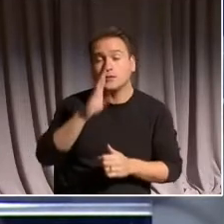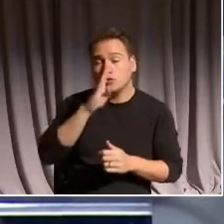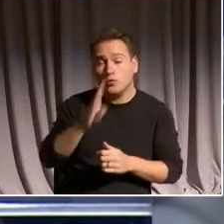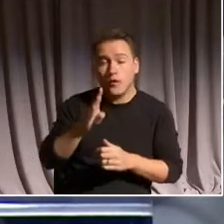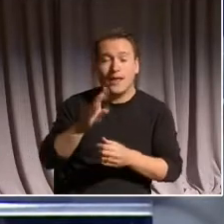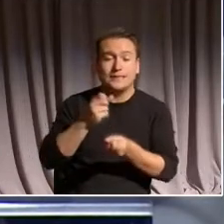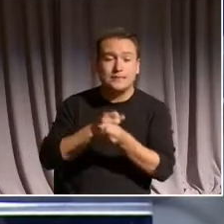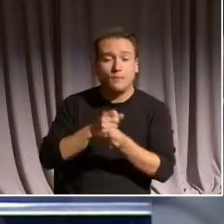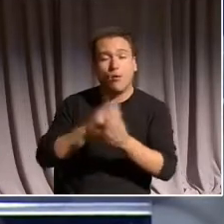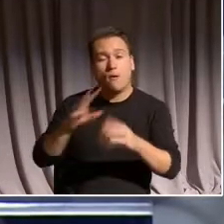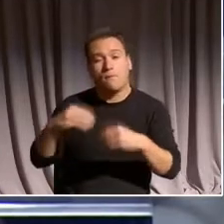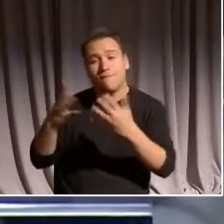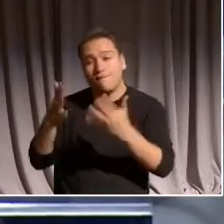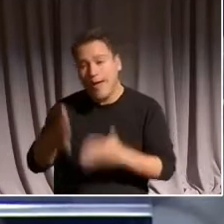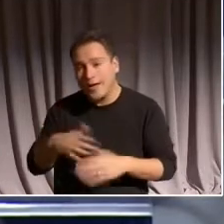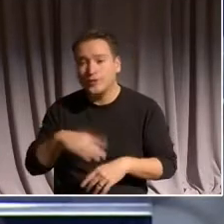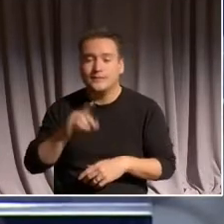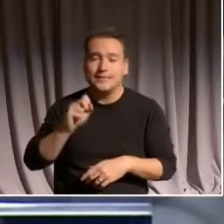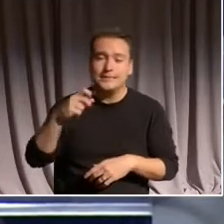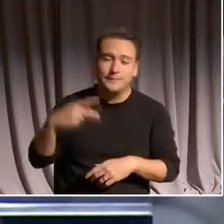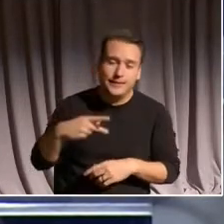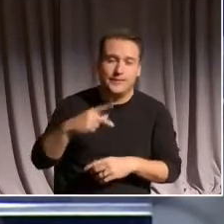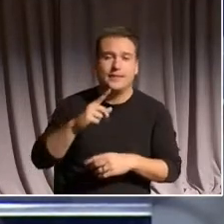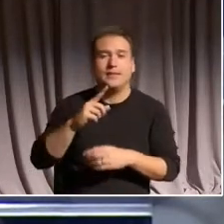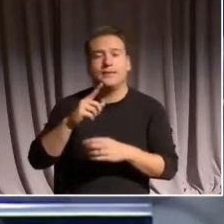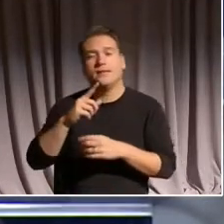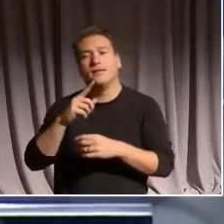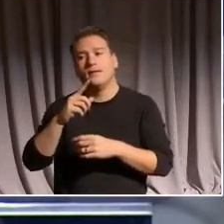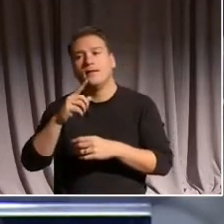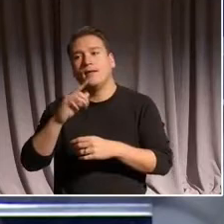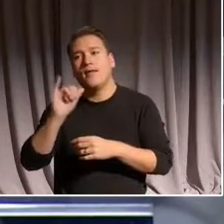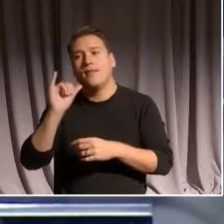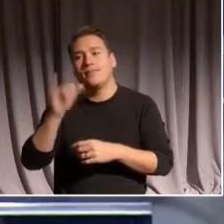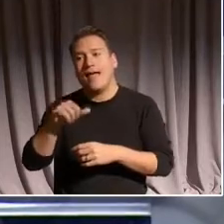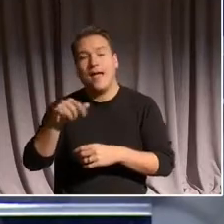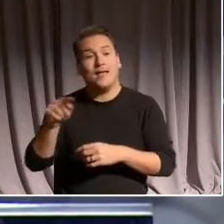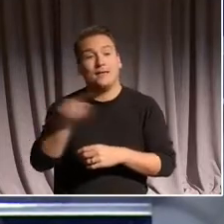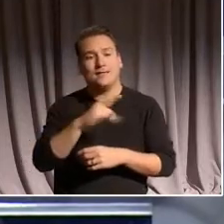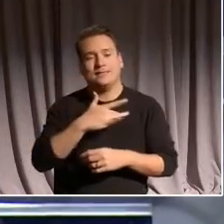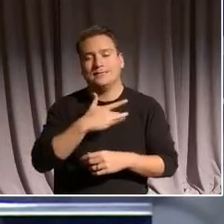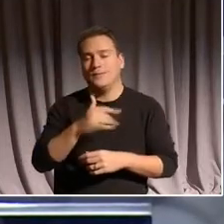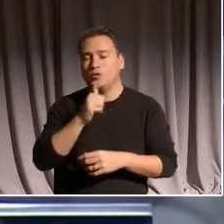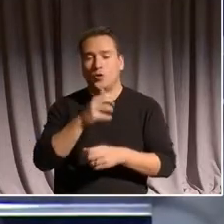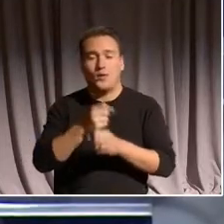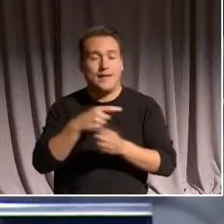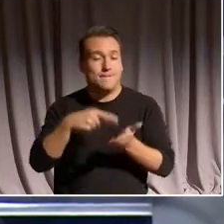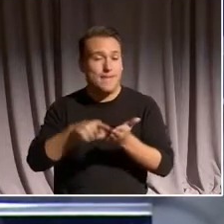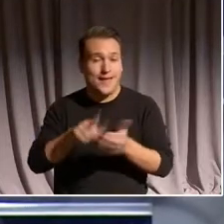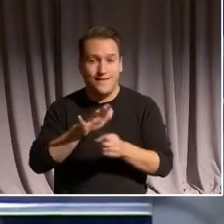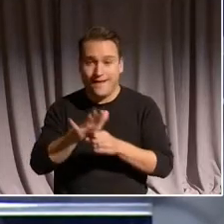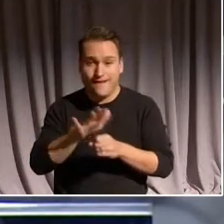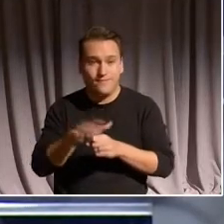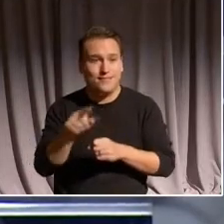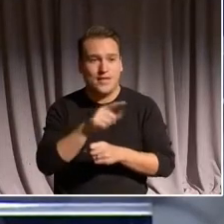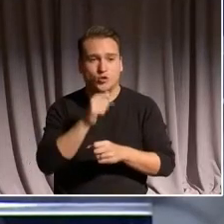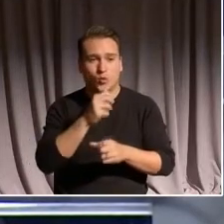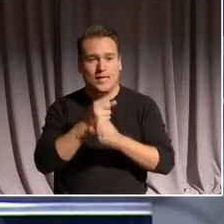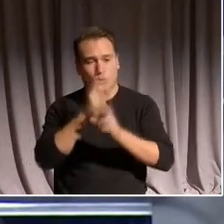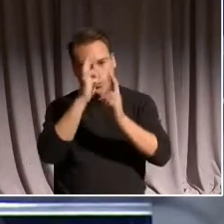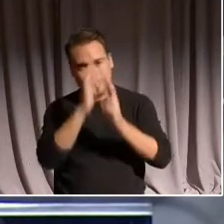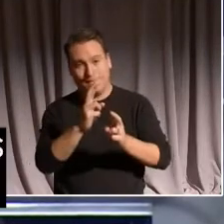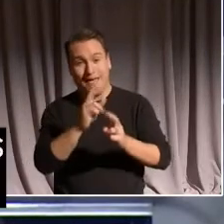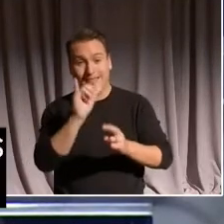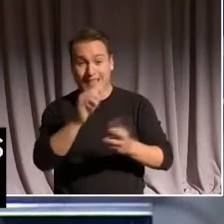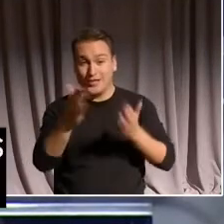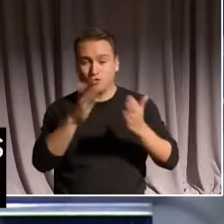service industry are paid a very low wage, and they do not receive a lot of respect for their services, which are